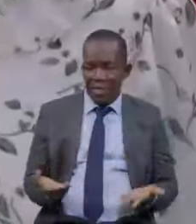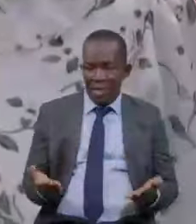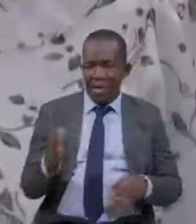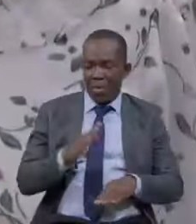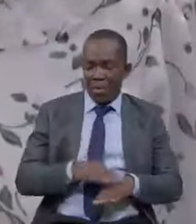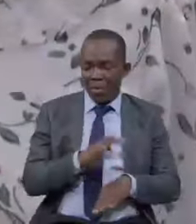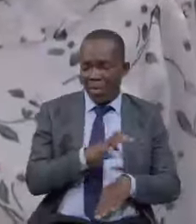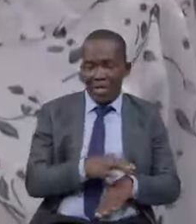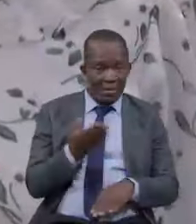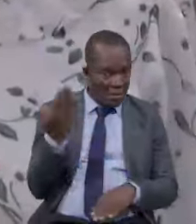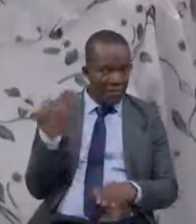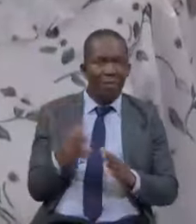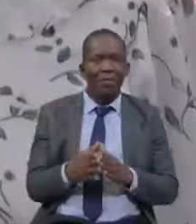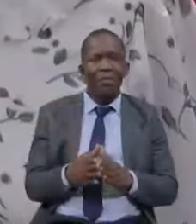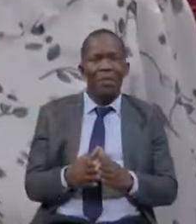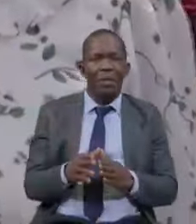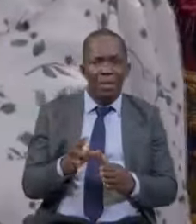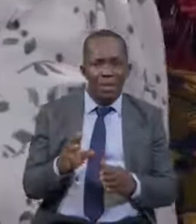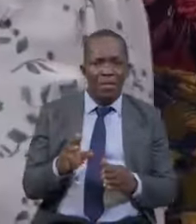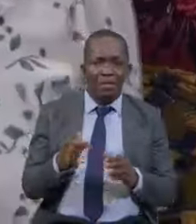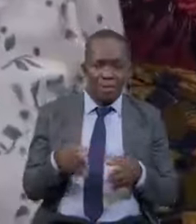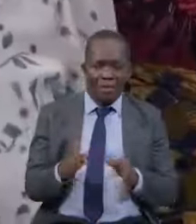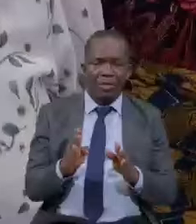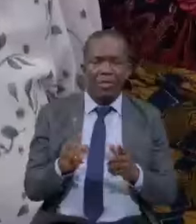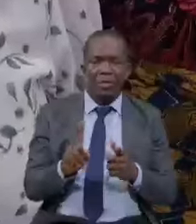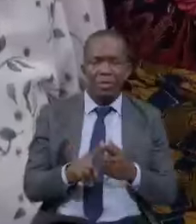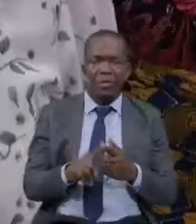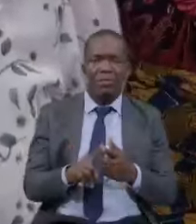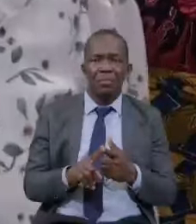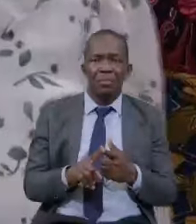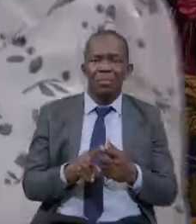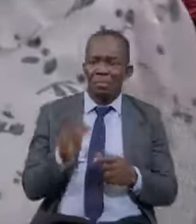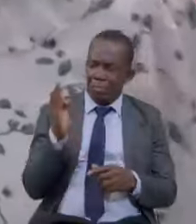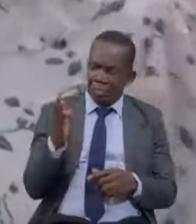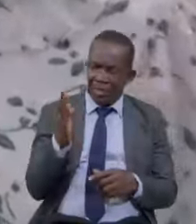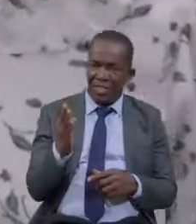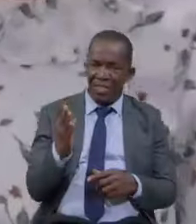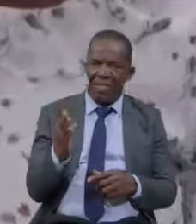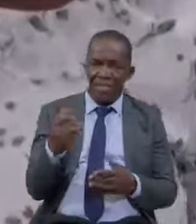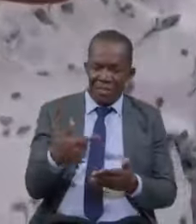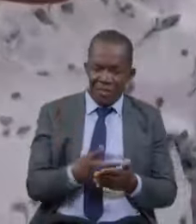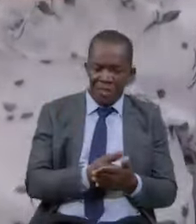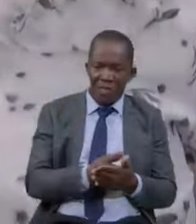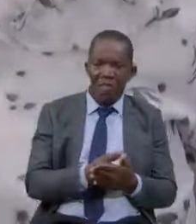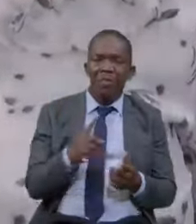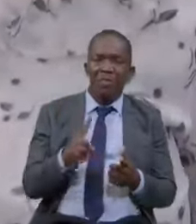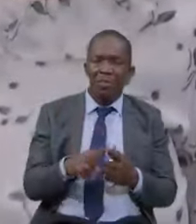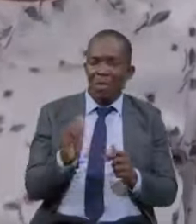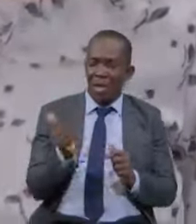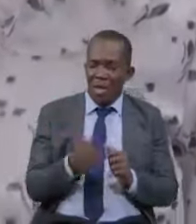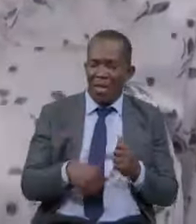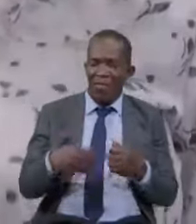Authorization to preach the gospel to every creature. To be